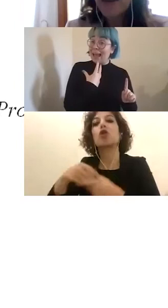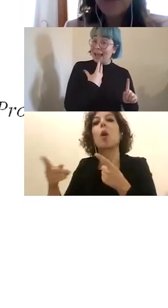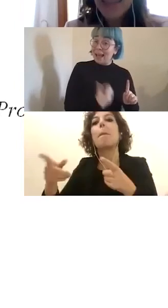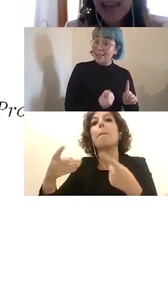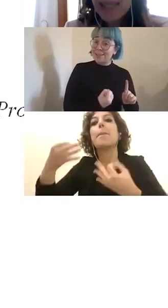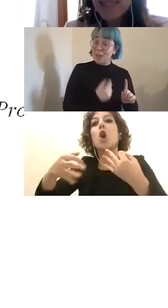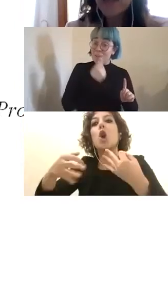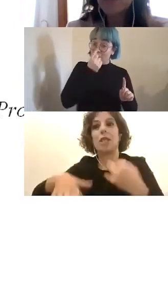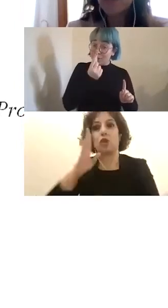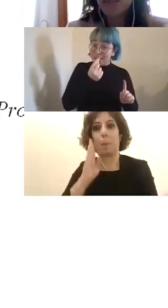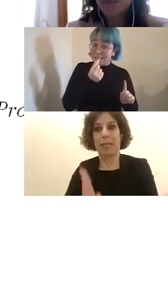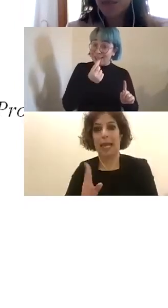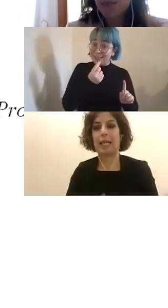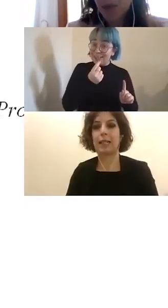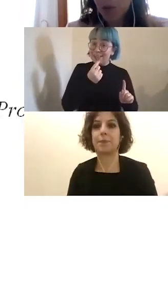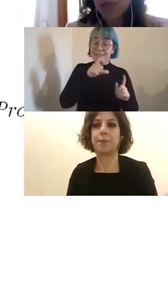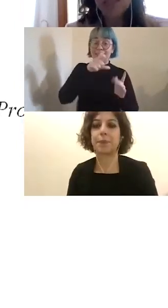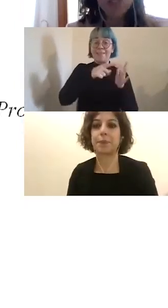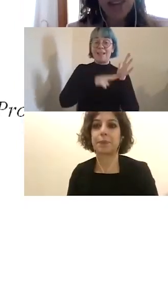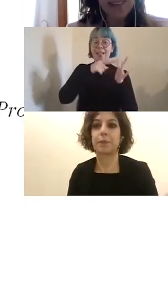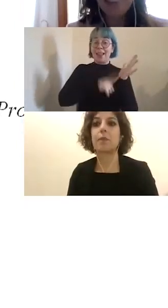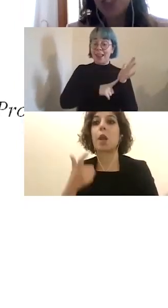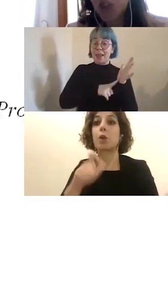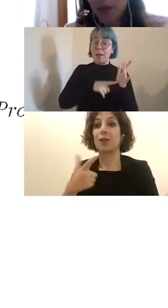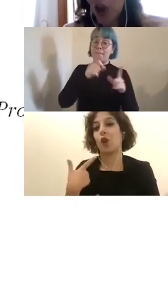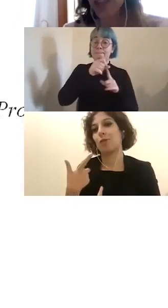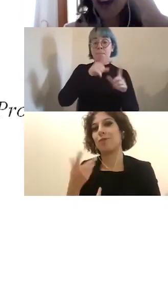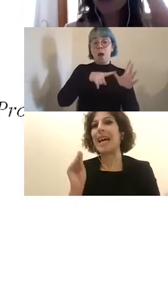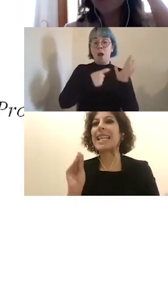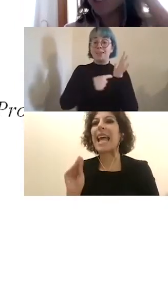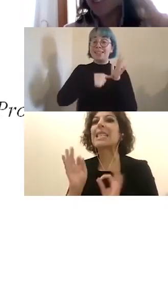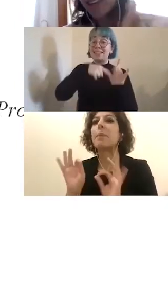the possibility of being civil party for civil damages,